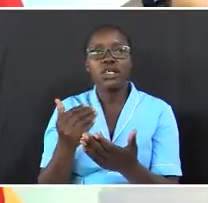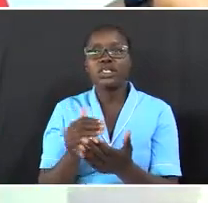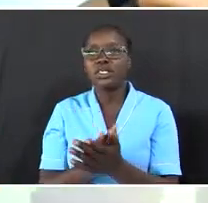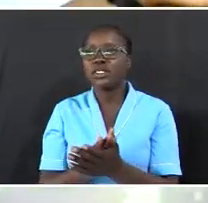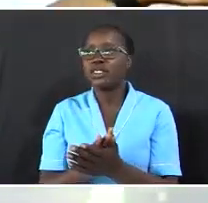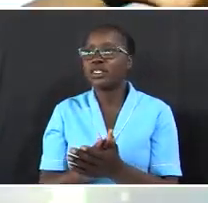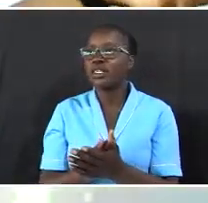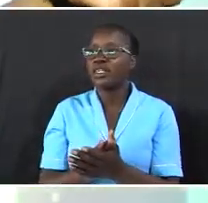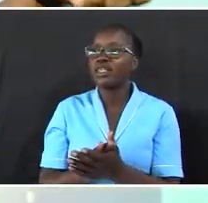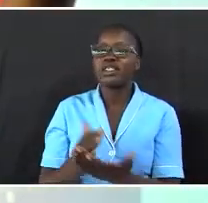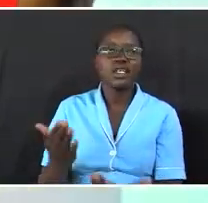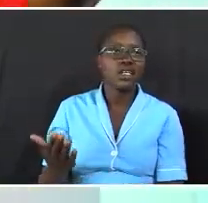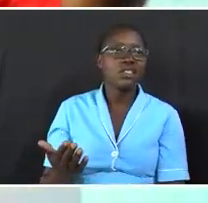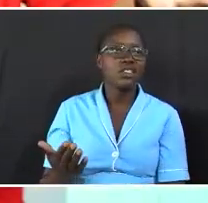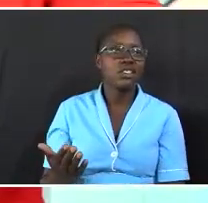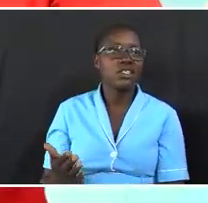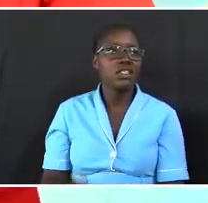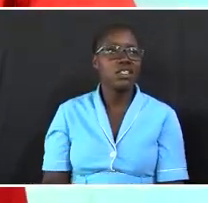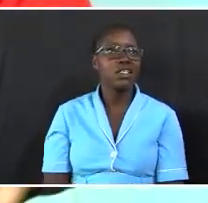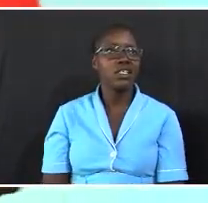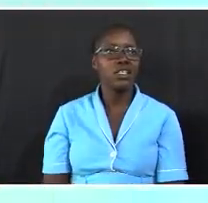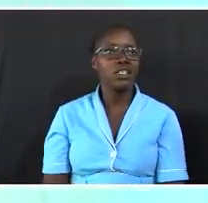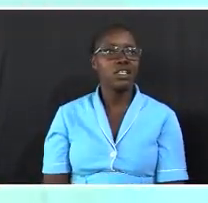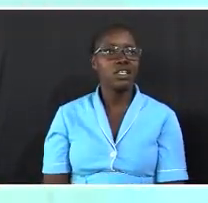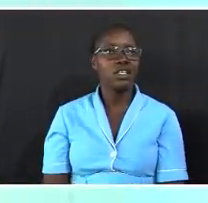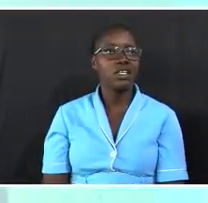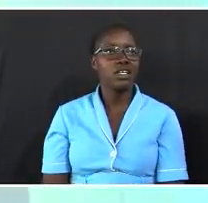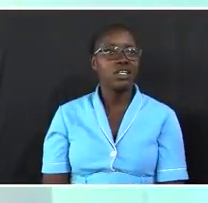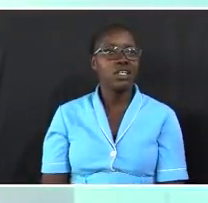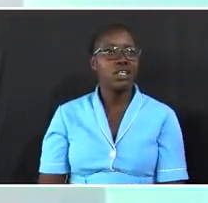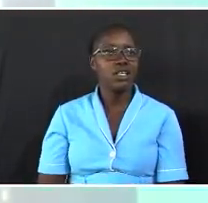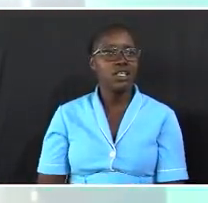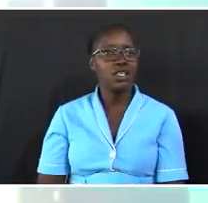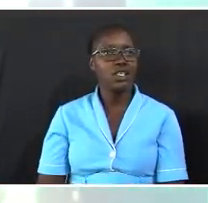and Women of Valor.